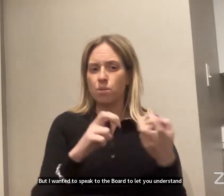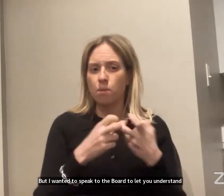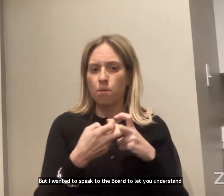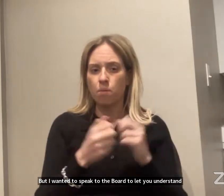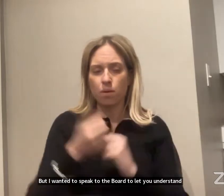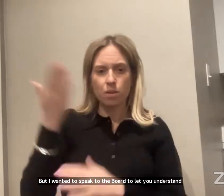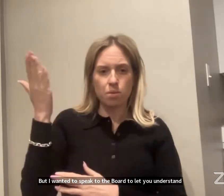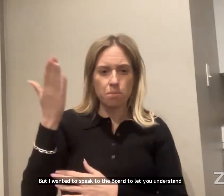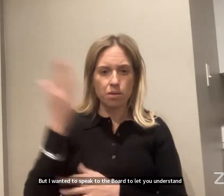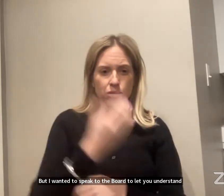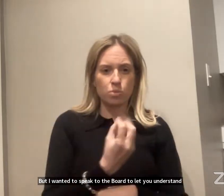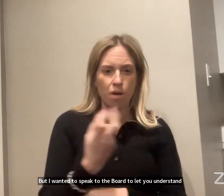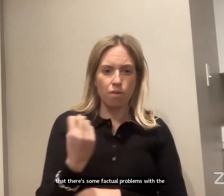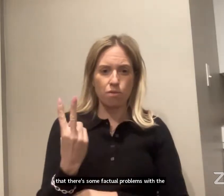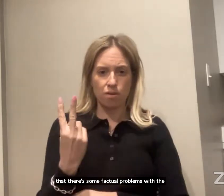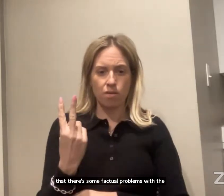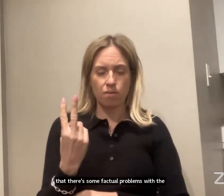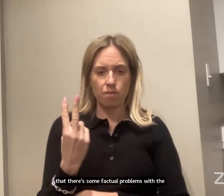presentation at